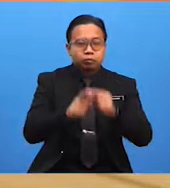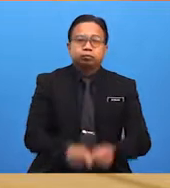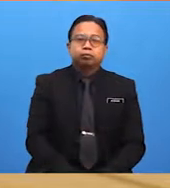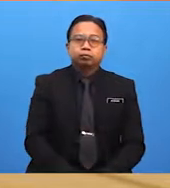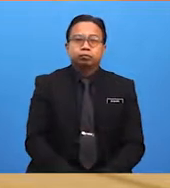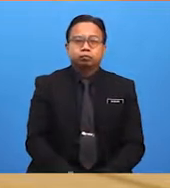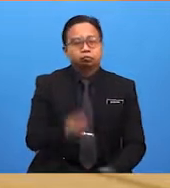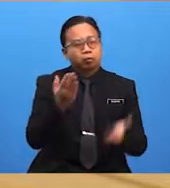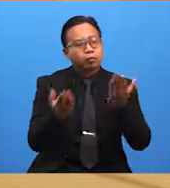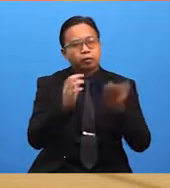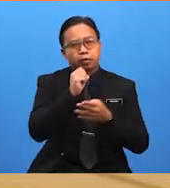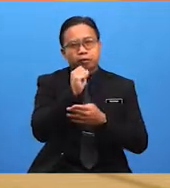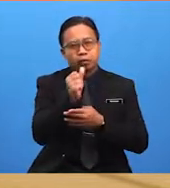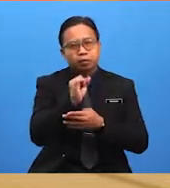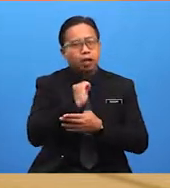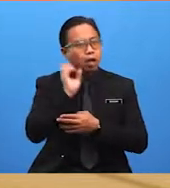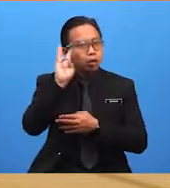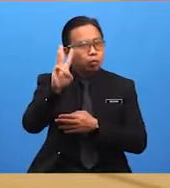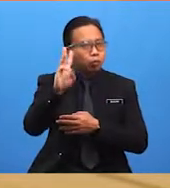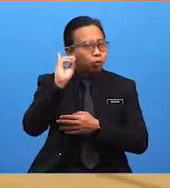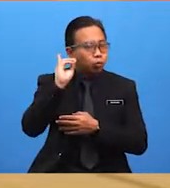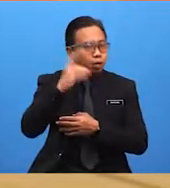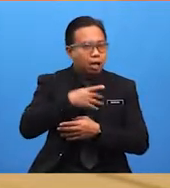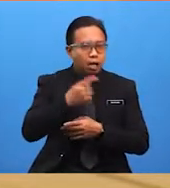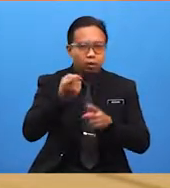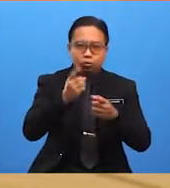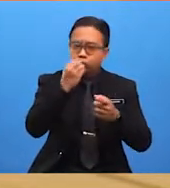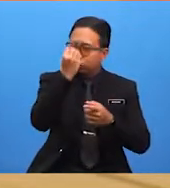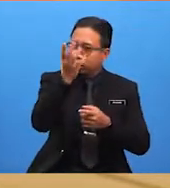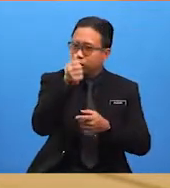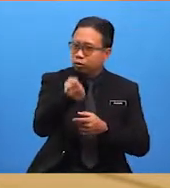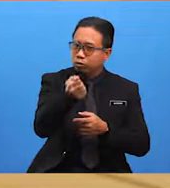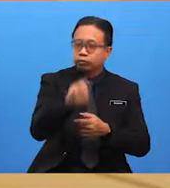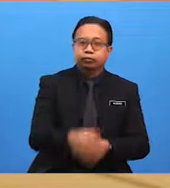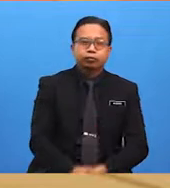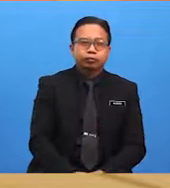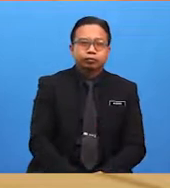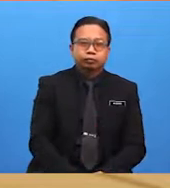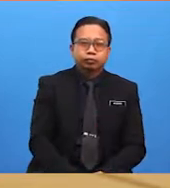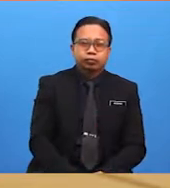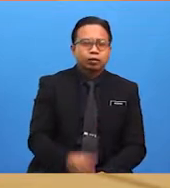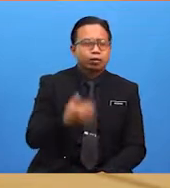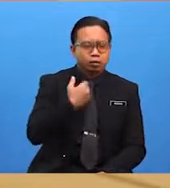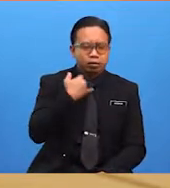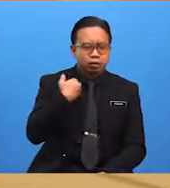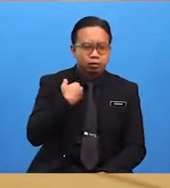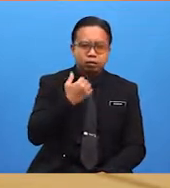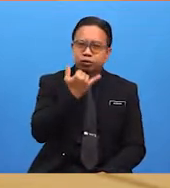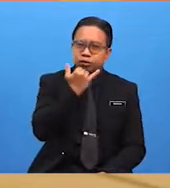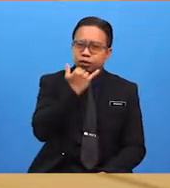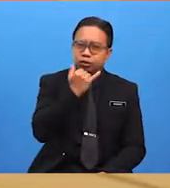maybe not. I would like to tell you that it may cause mistakes. I'm